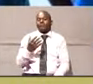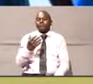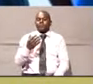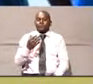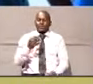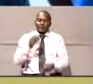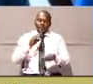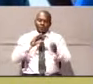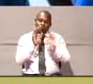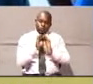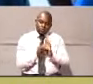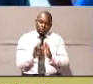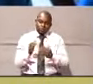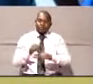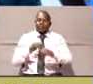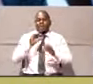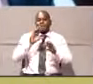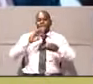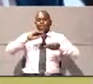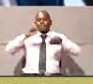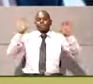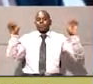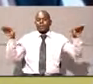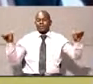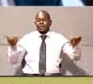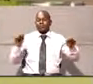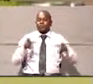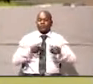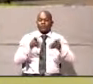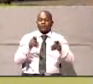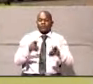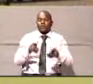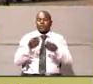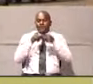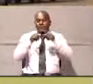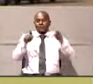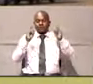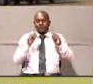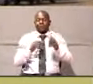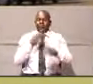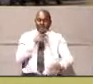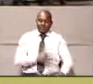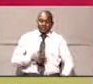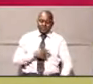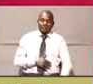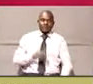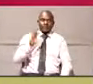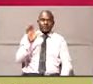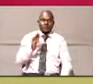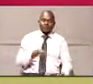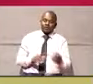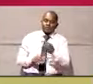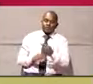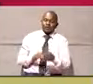Barclays Bank, which is distributed to different public universities in support of science courses. Not just about